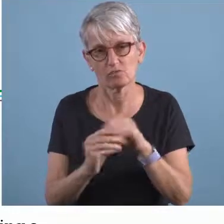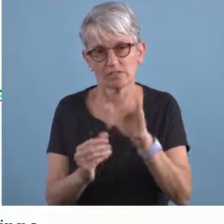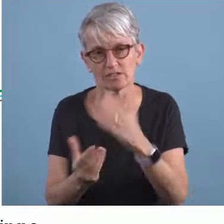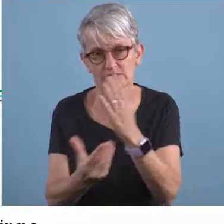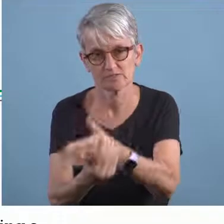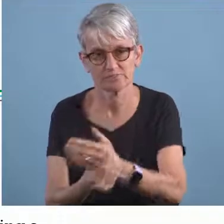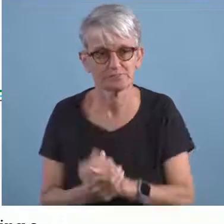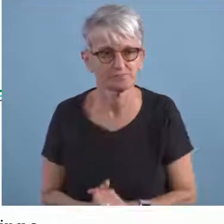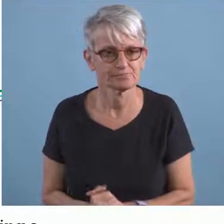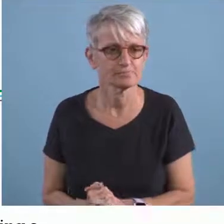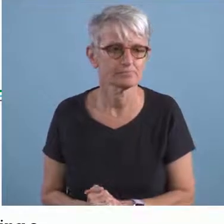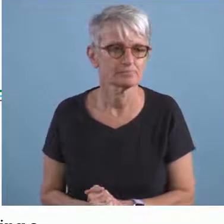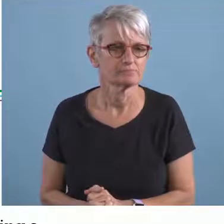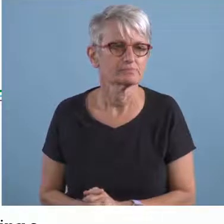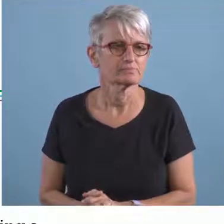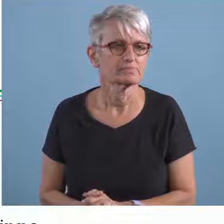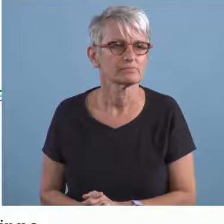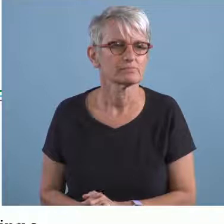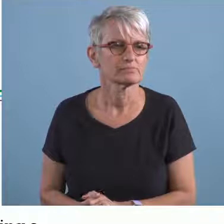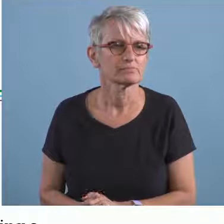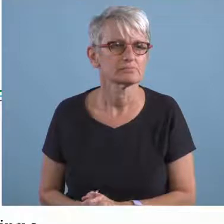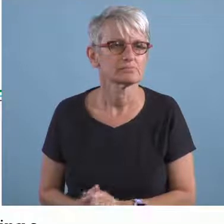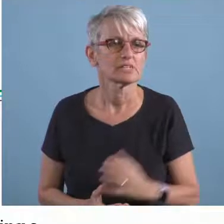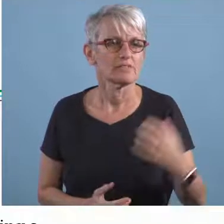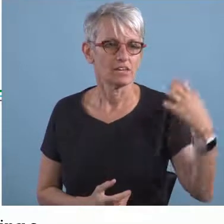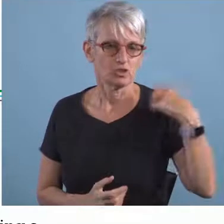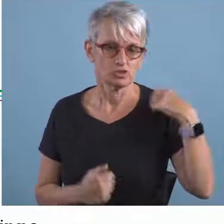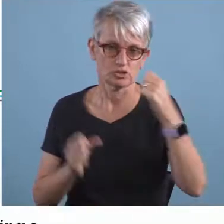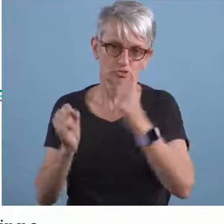And they said that coaching strategies were used more.